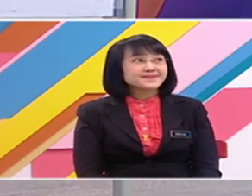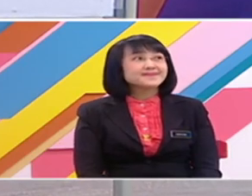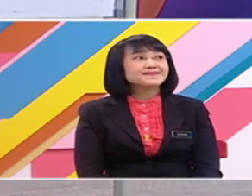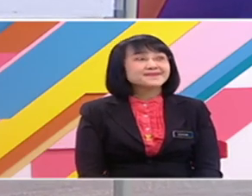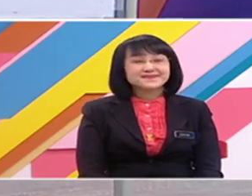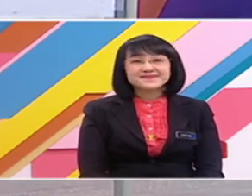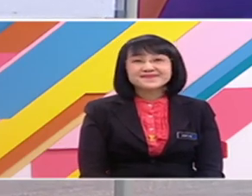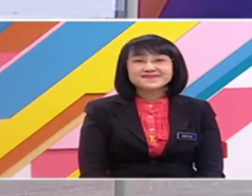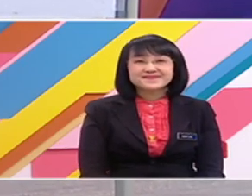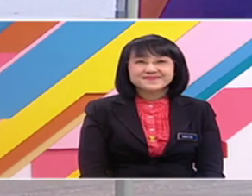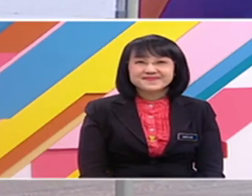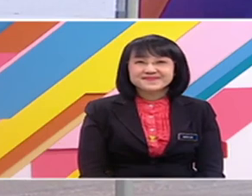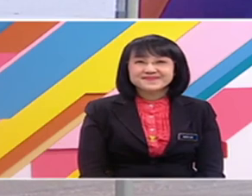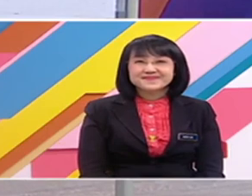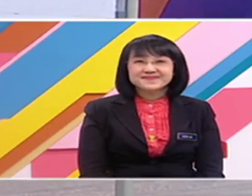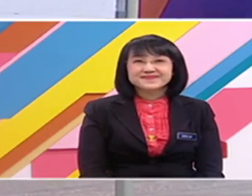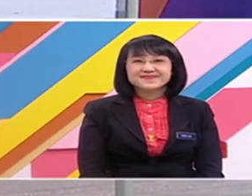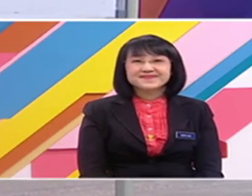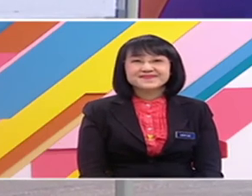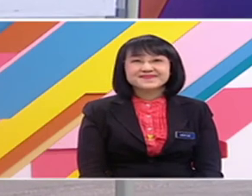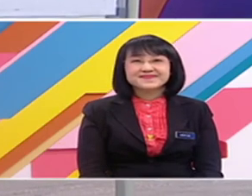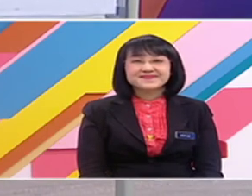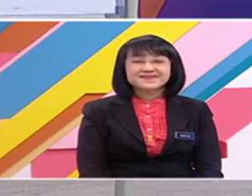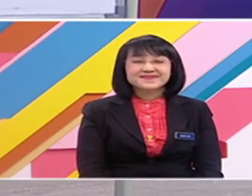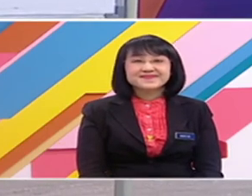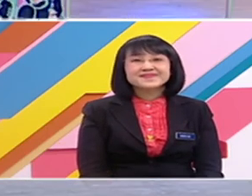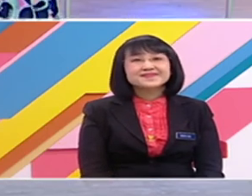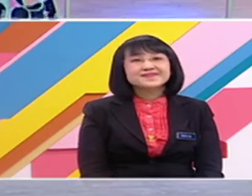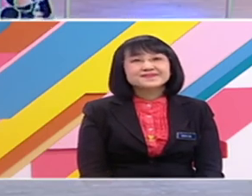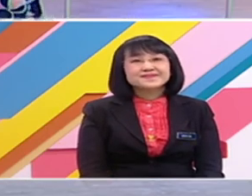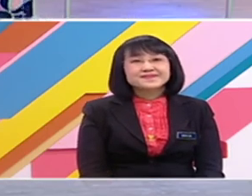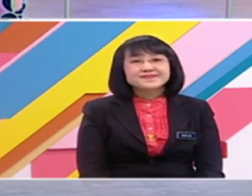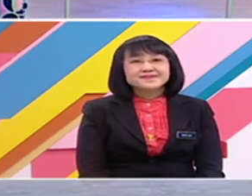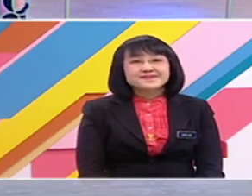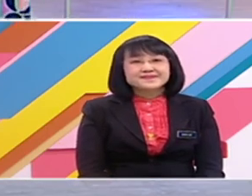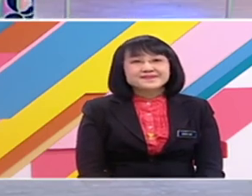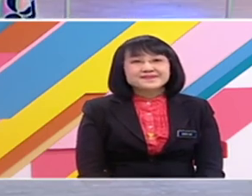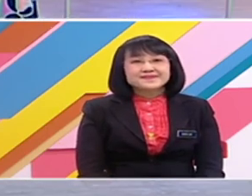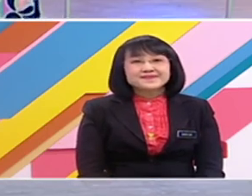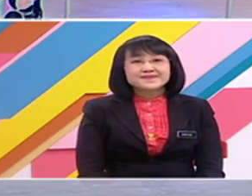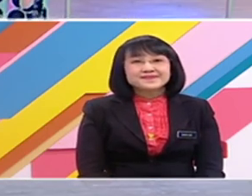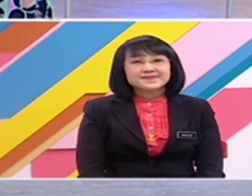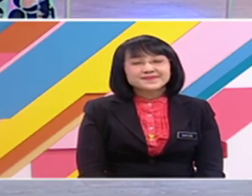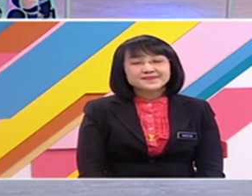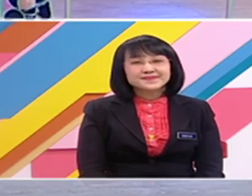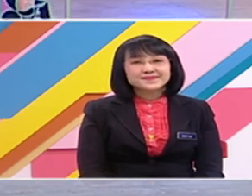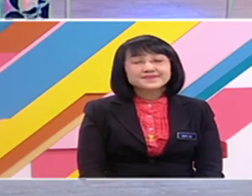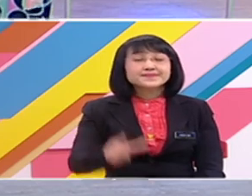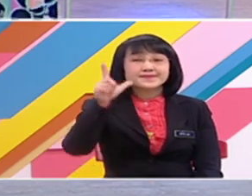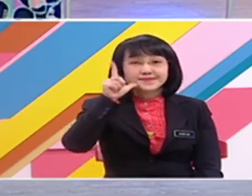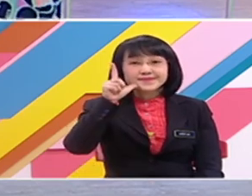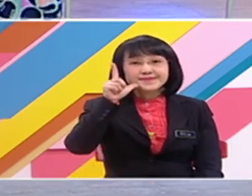Laila. Why? Just like a kampong people. Oh no. All right. Okay, we are going with